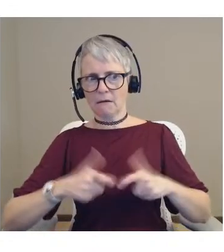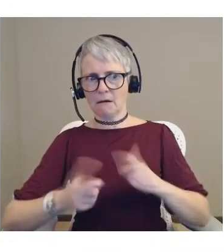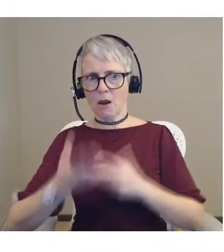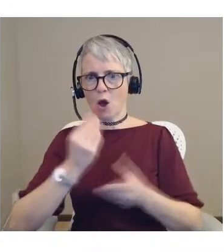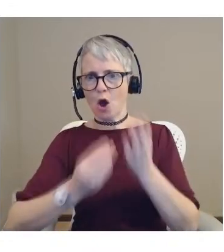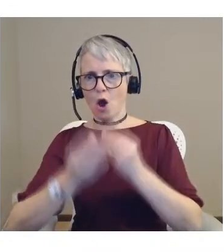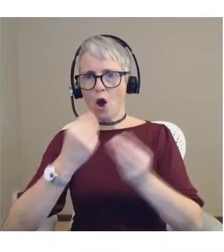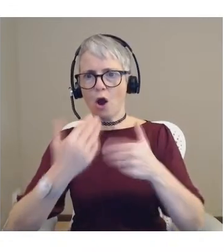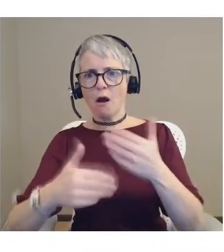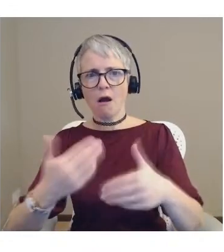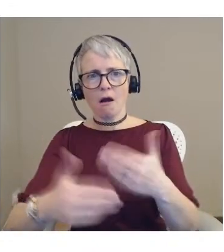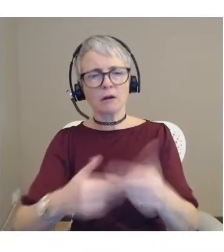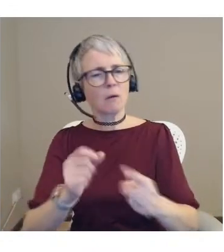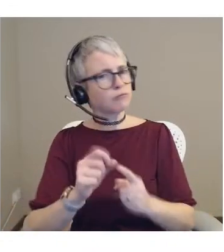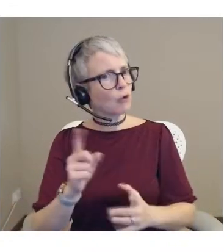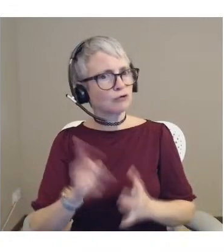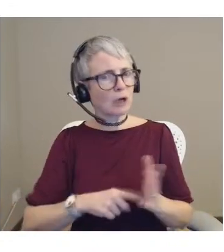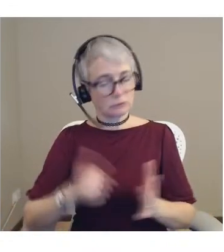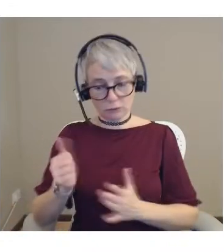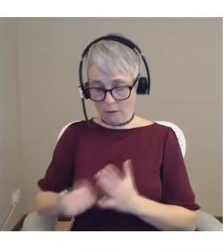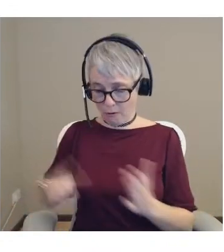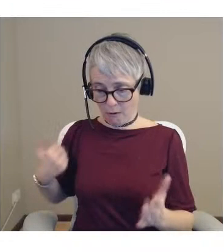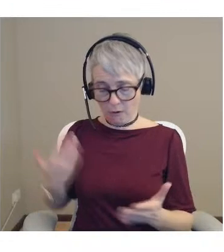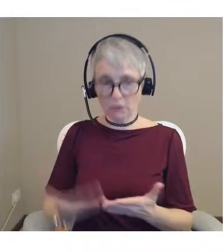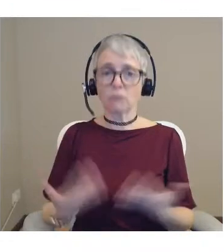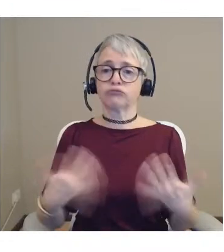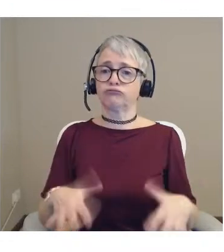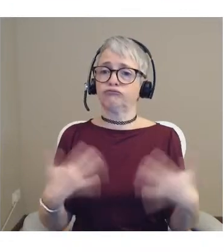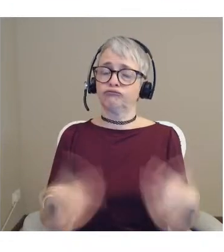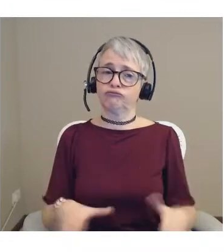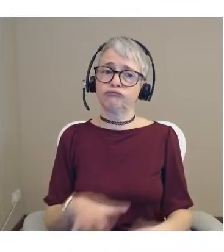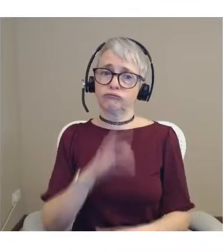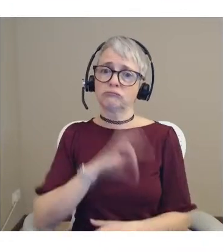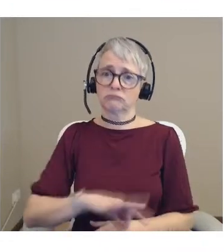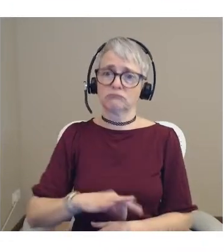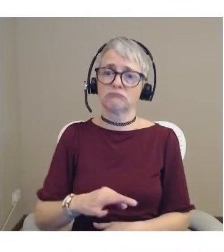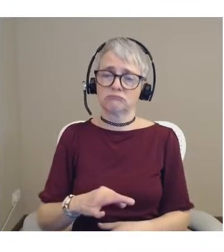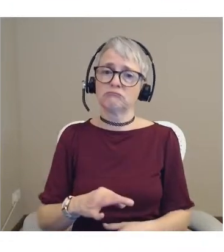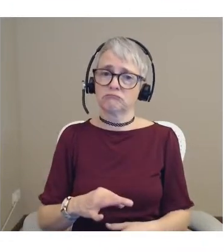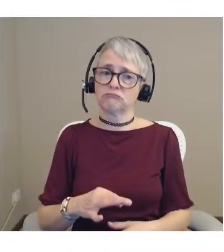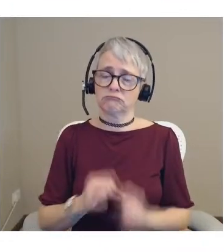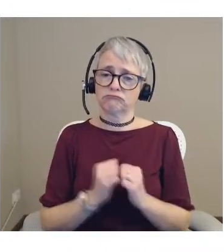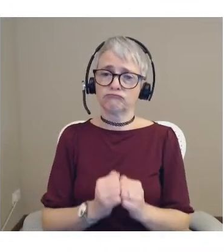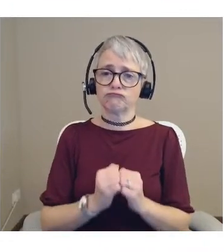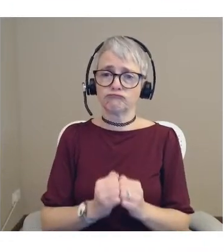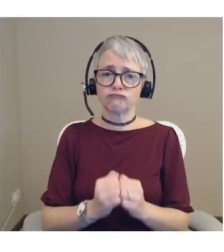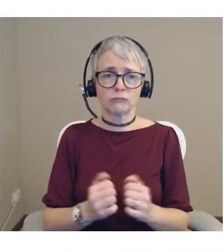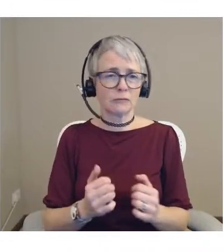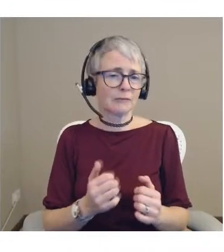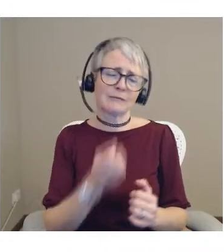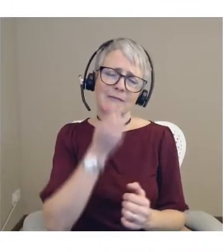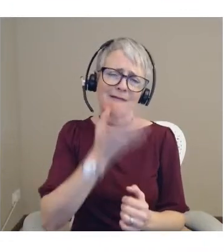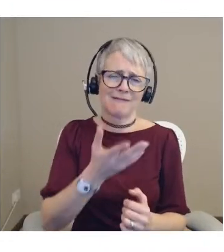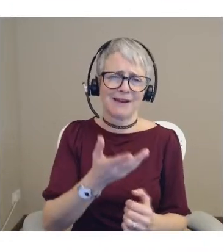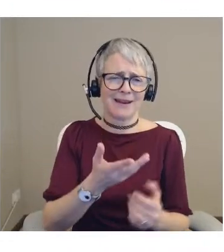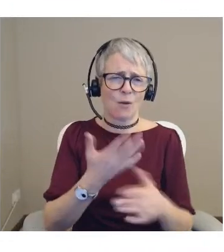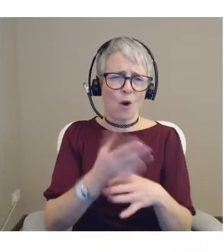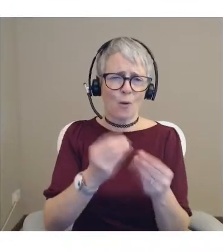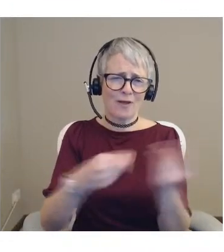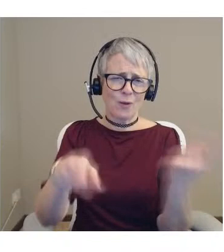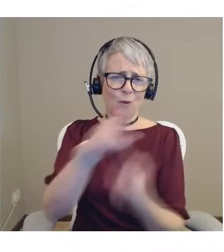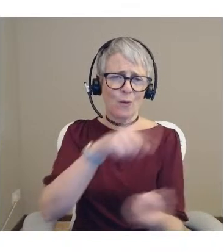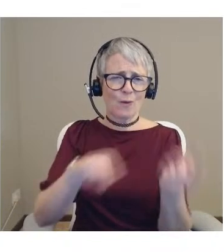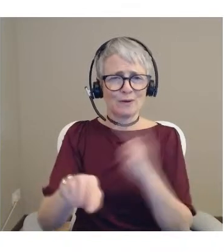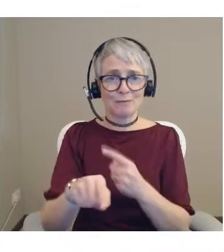The project has been incredibly beneficial, and it's just been wonderful working with all of you on it. So watch